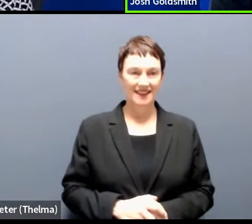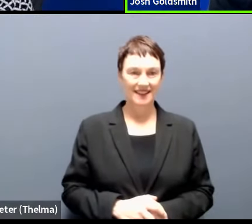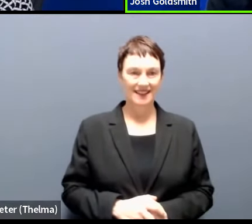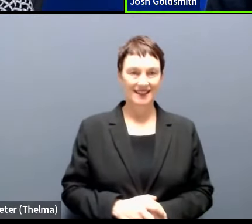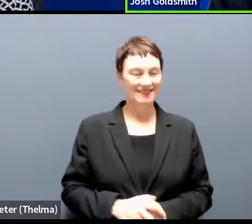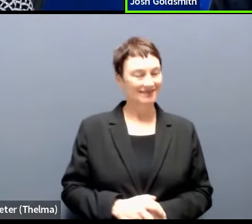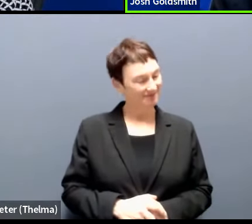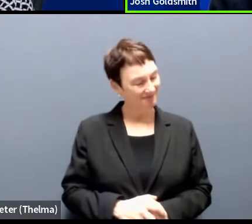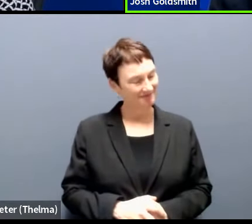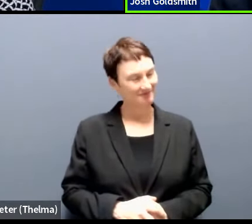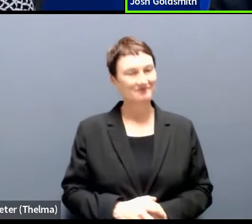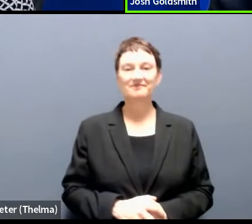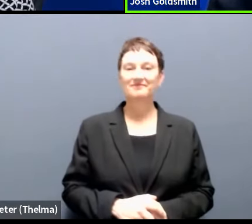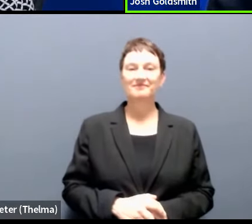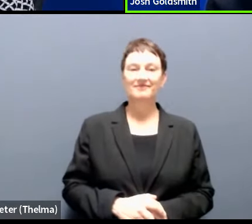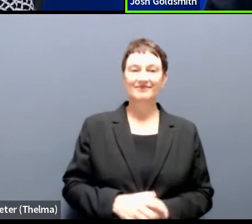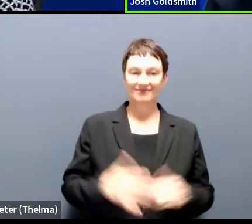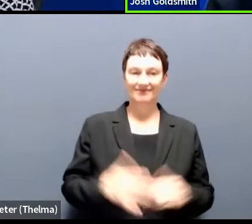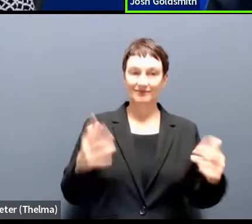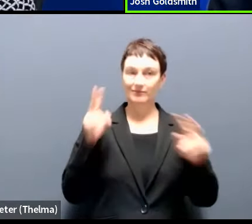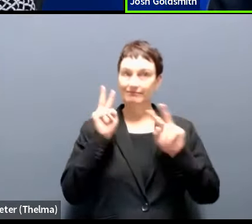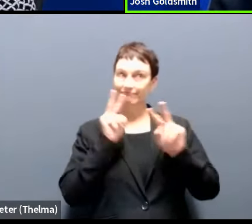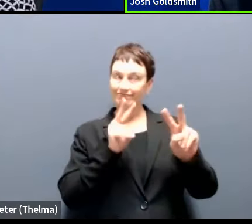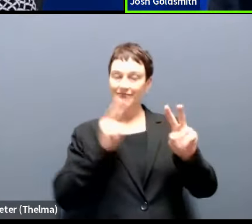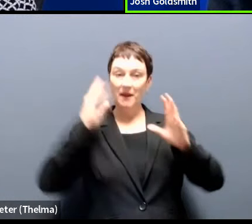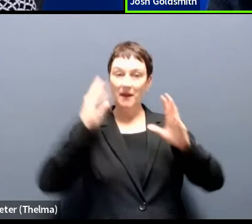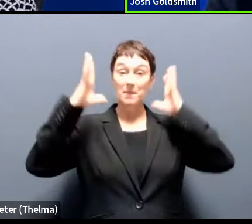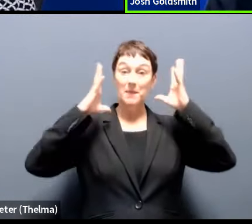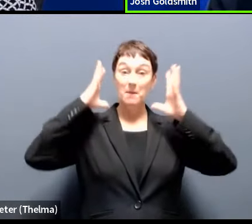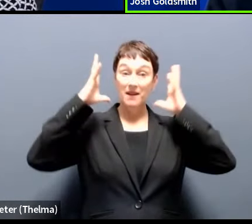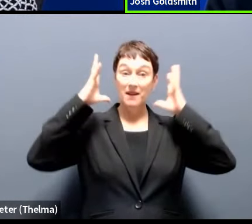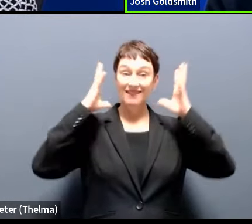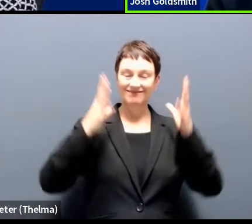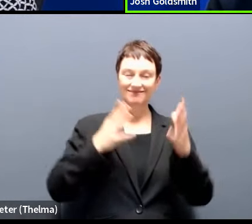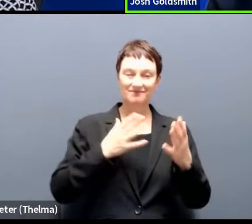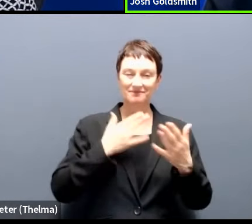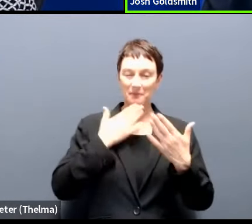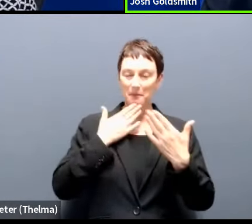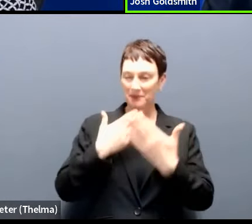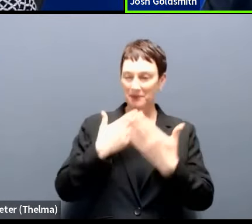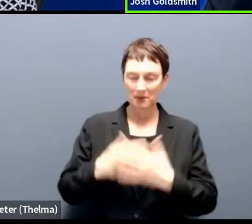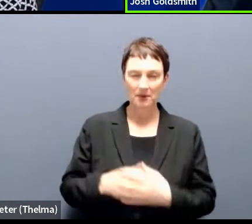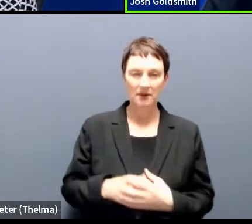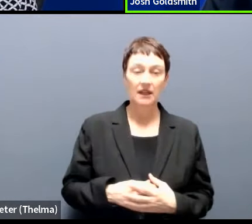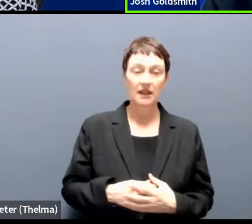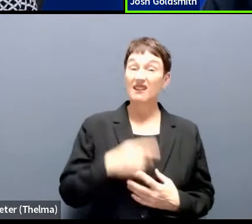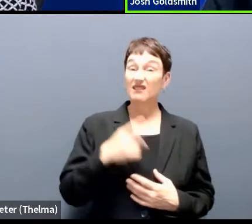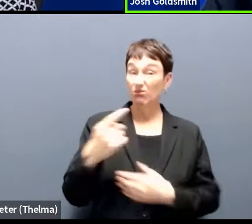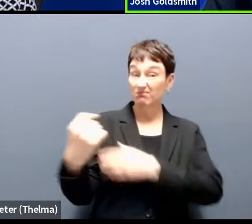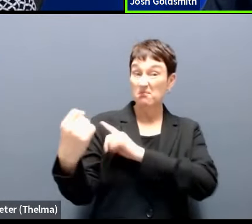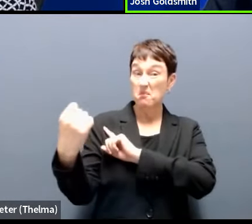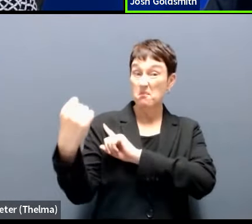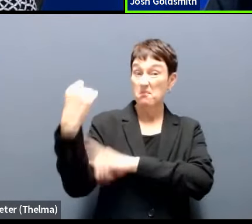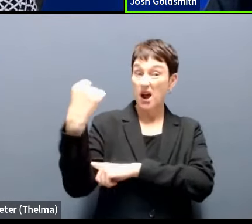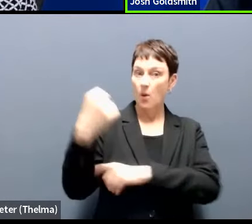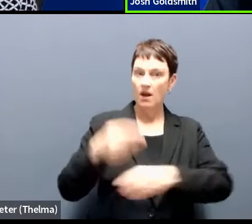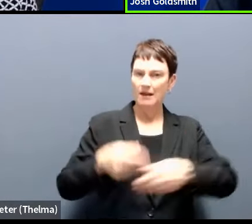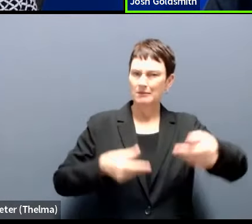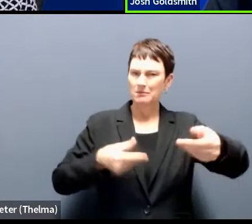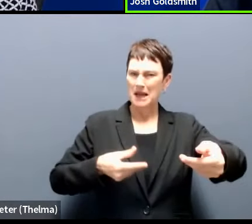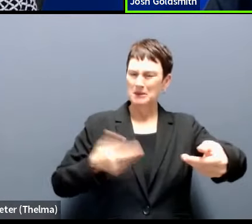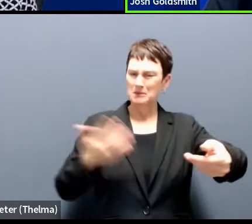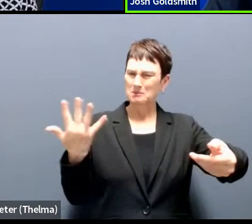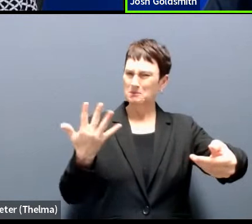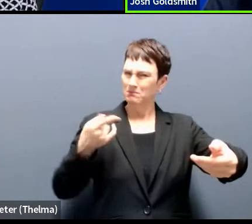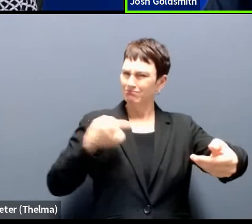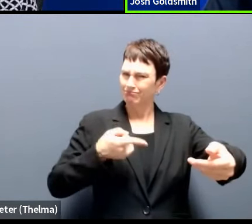All right, now you should be able to see Thelma. Thank you, Thelma. The Power Pack. All right, so the Power Pack is our